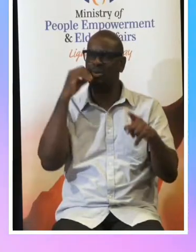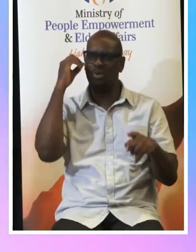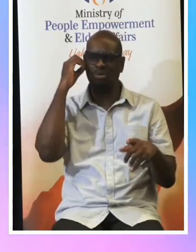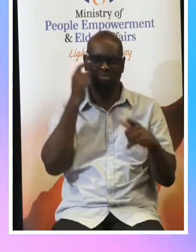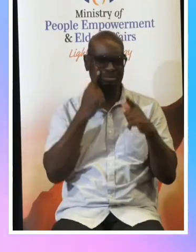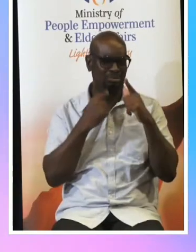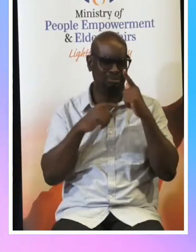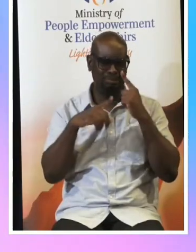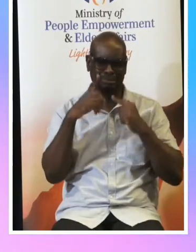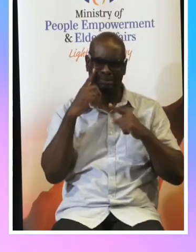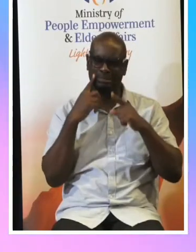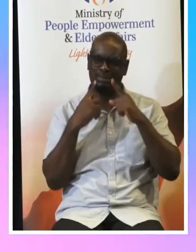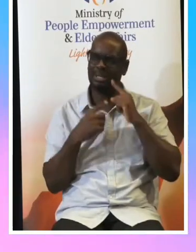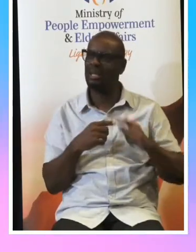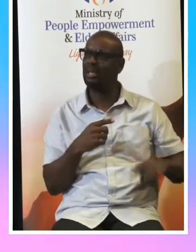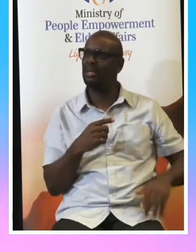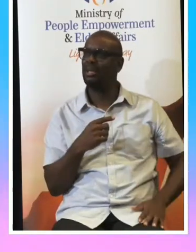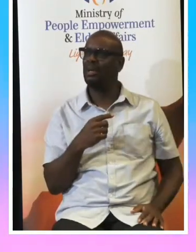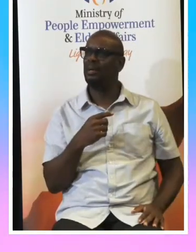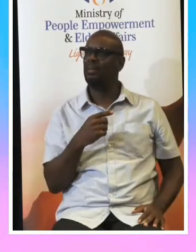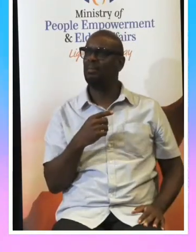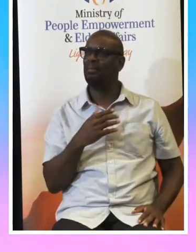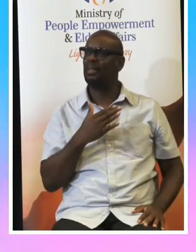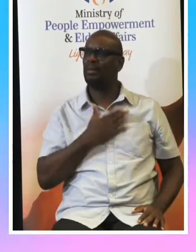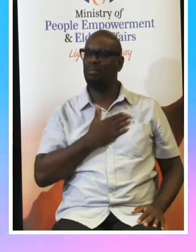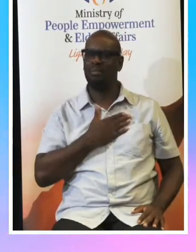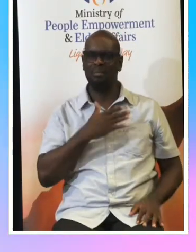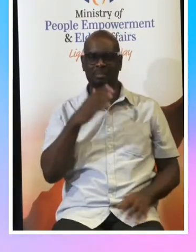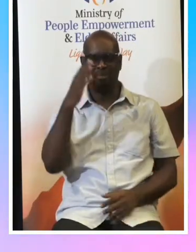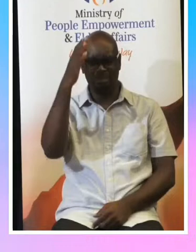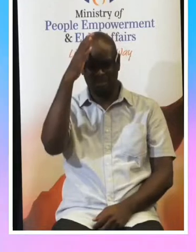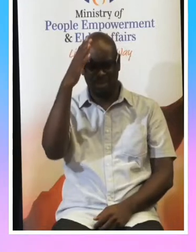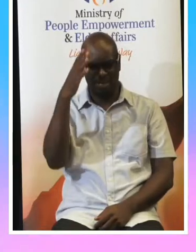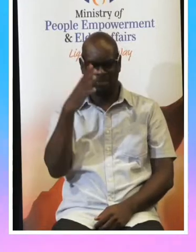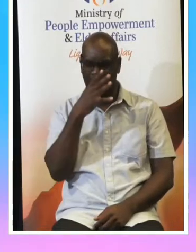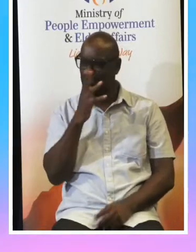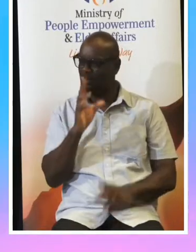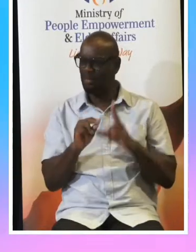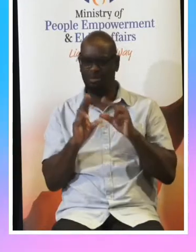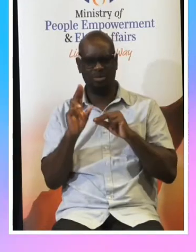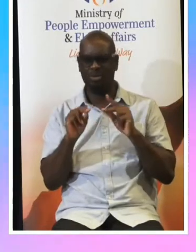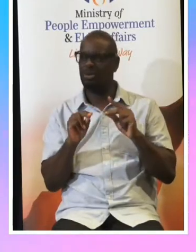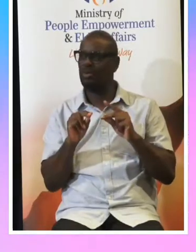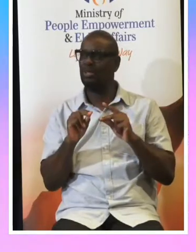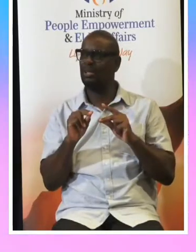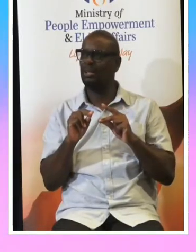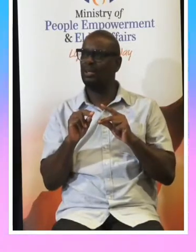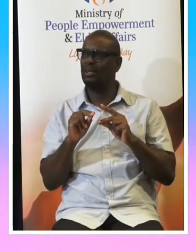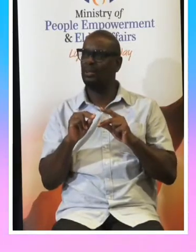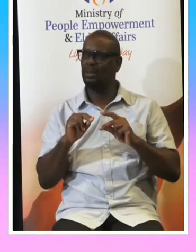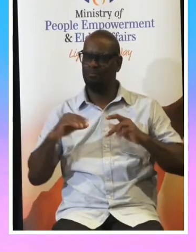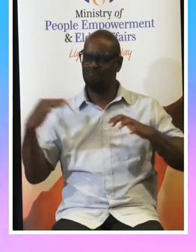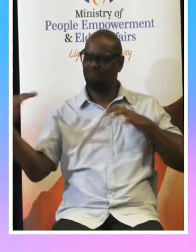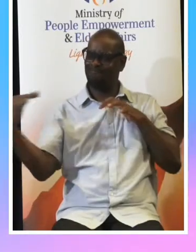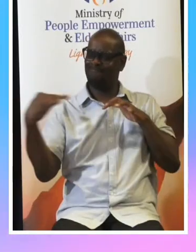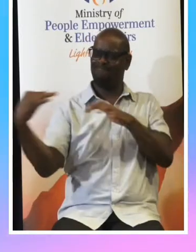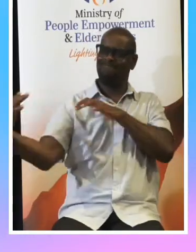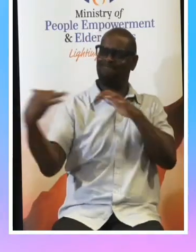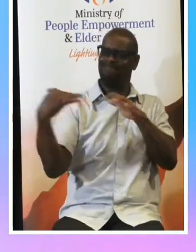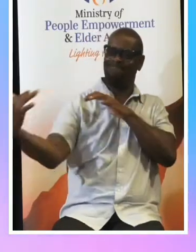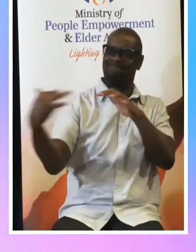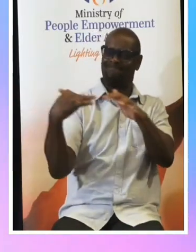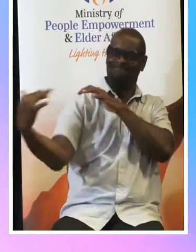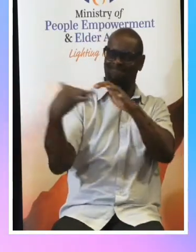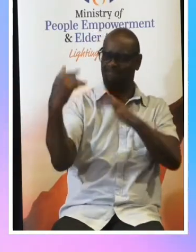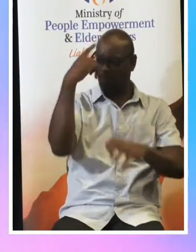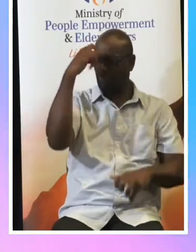My parents became my fiercest advocates, taking on a system that was intent on not changing the way